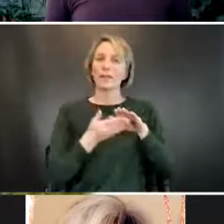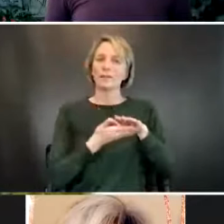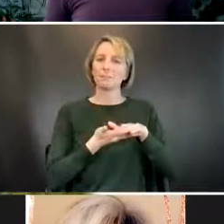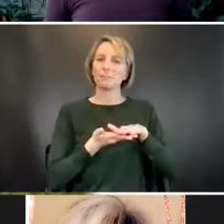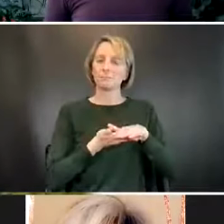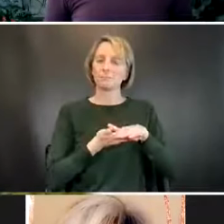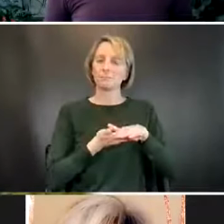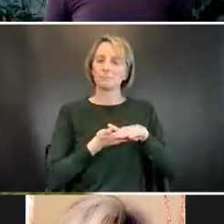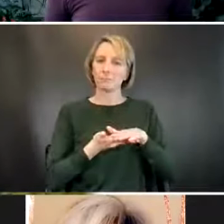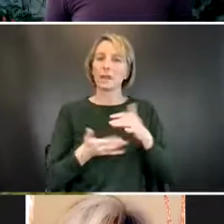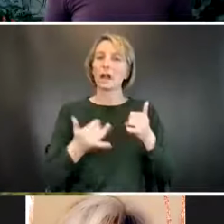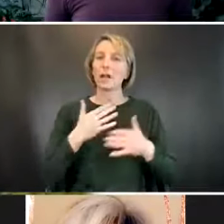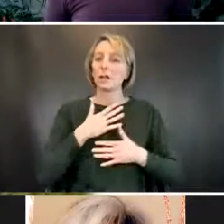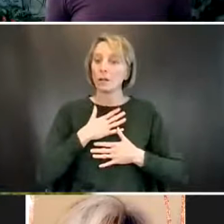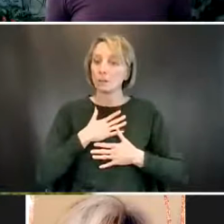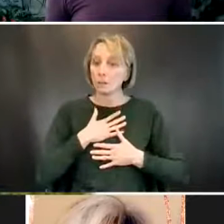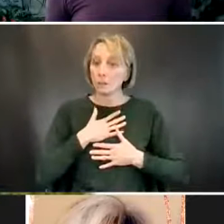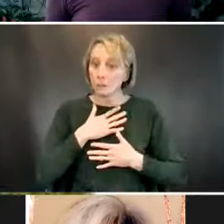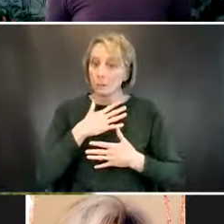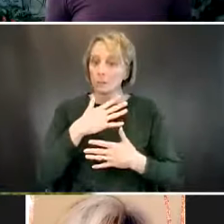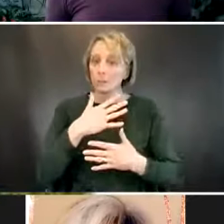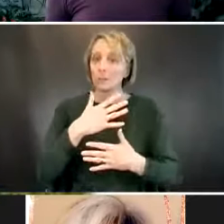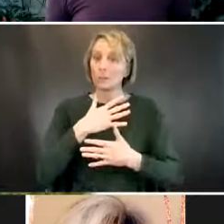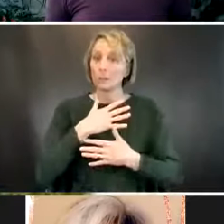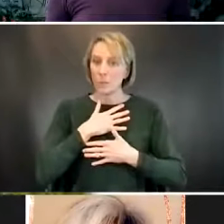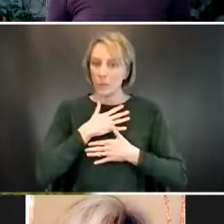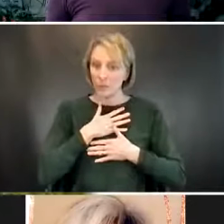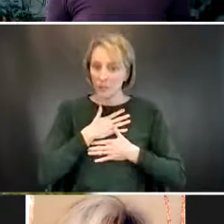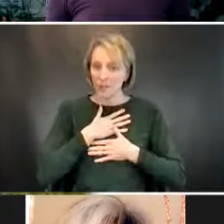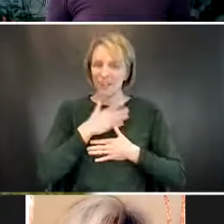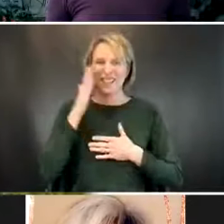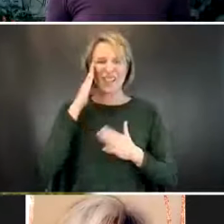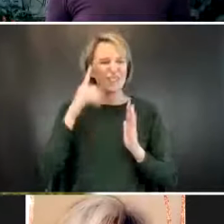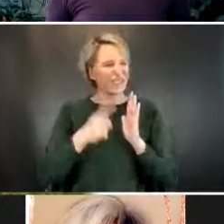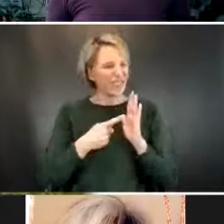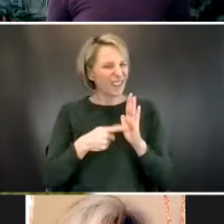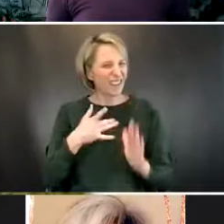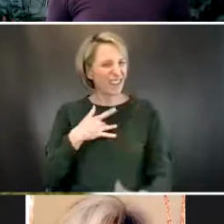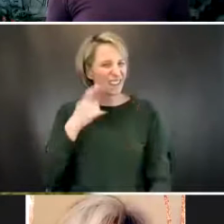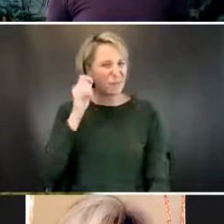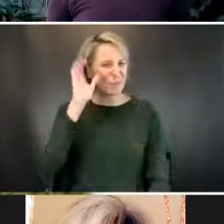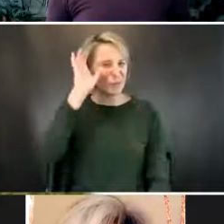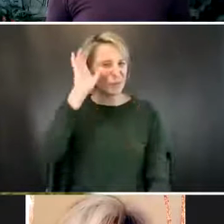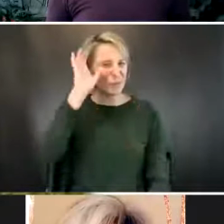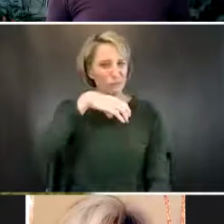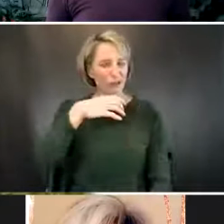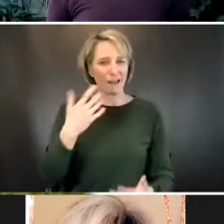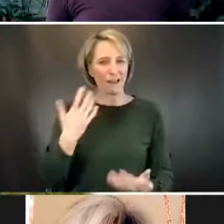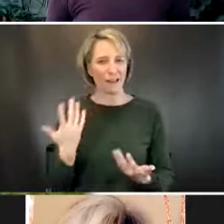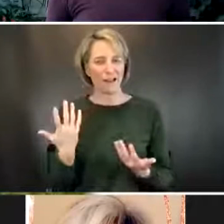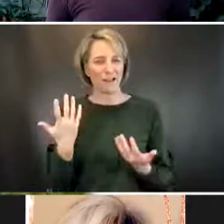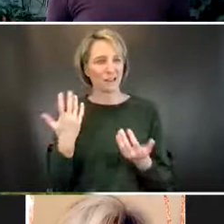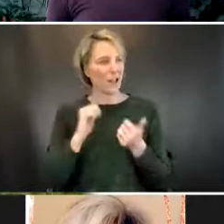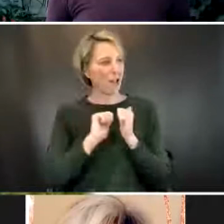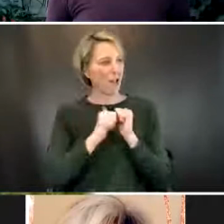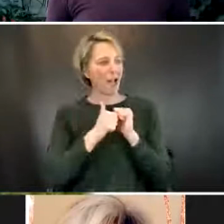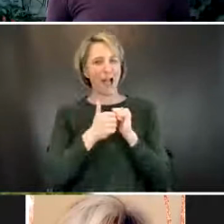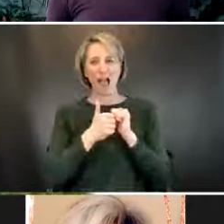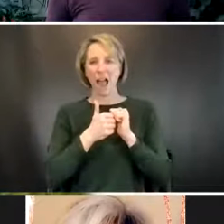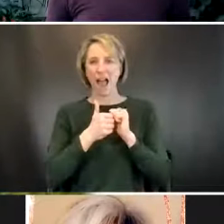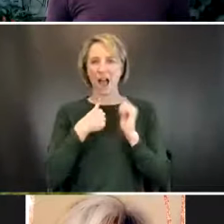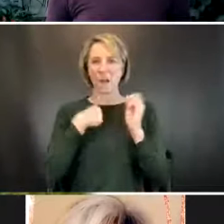This can be a strange sensation at first to direct your attention to the soles